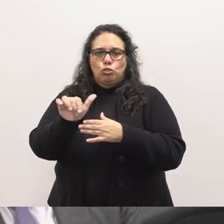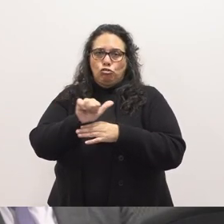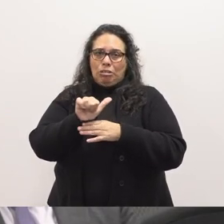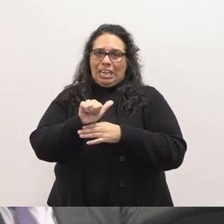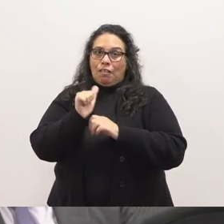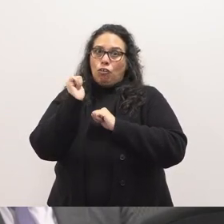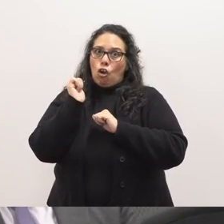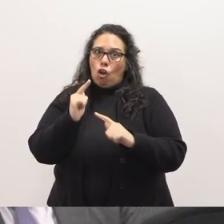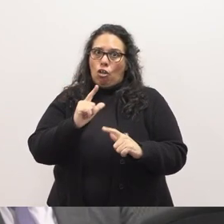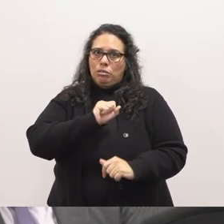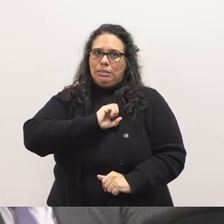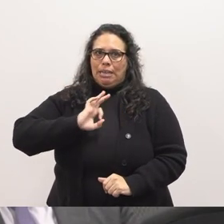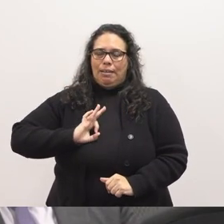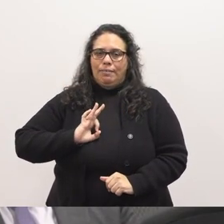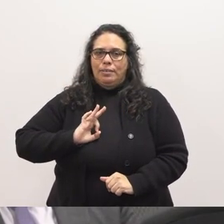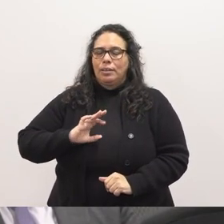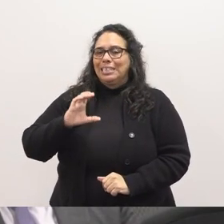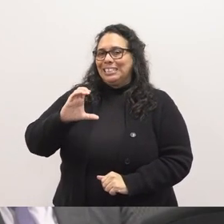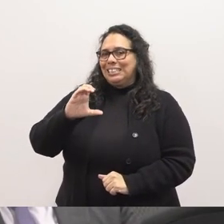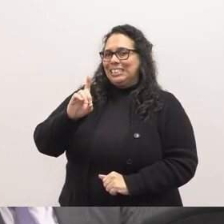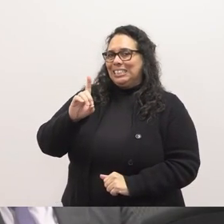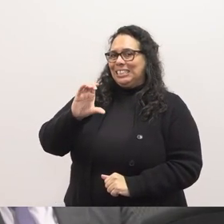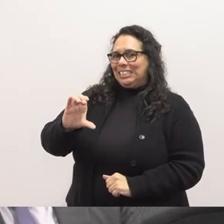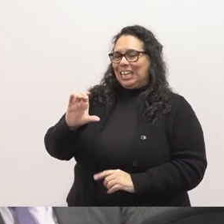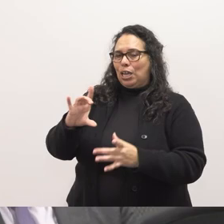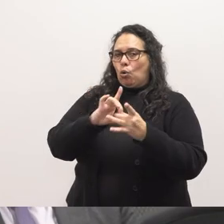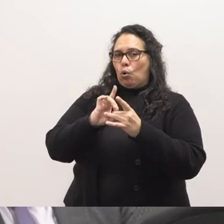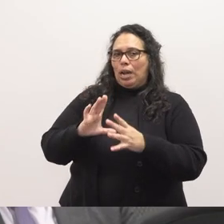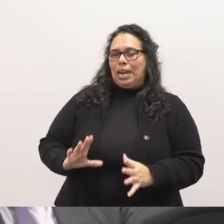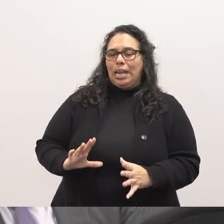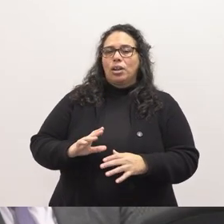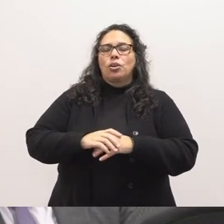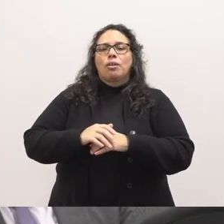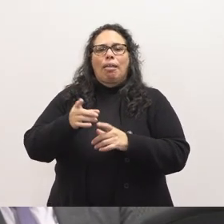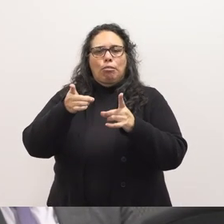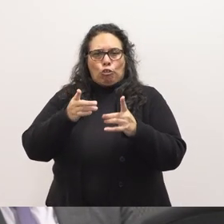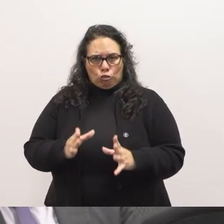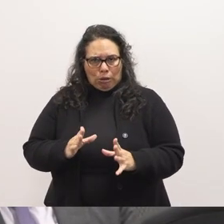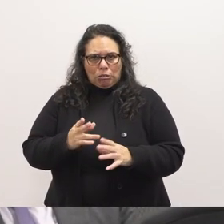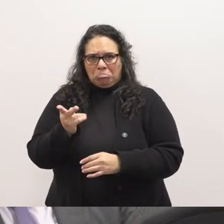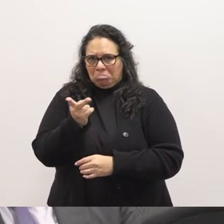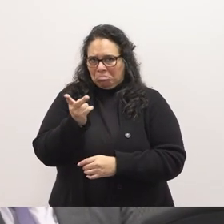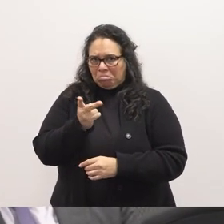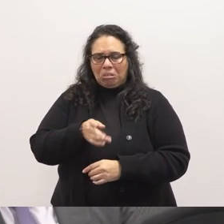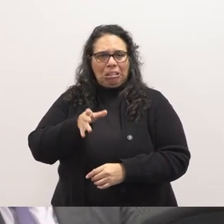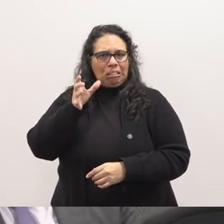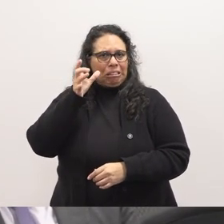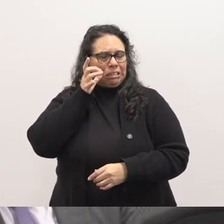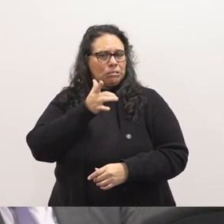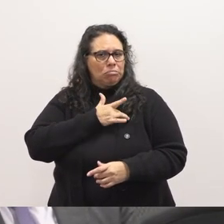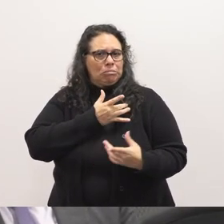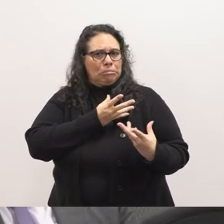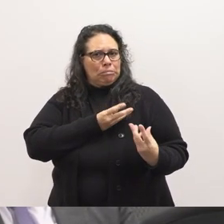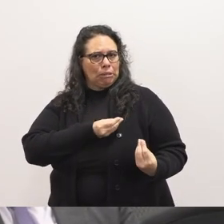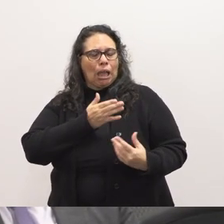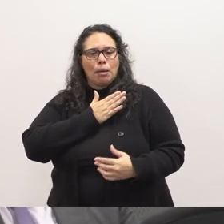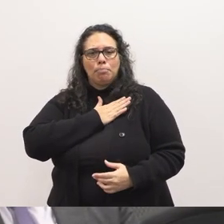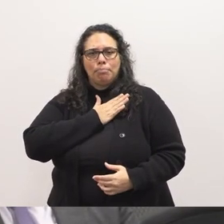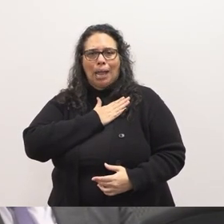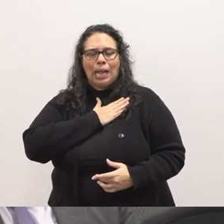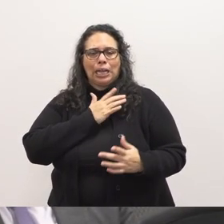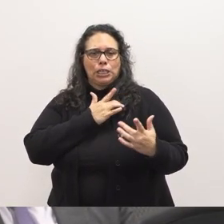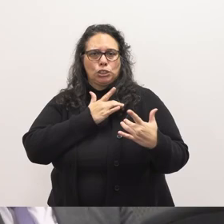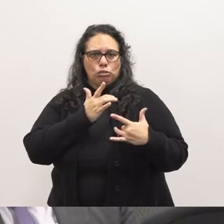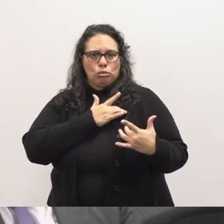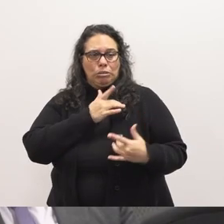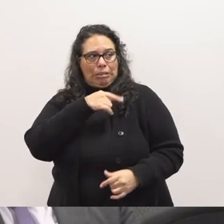like to thank CDC Program Coordinator Lindsay Evans and Director Sarah Forrester, who listened with empathy to my concerns.